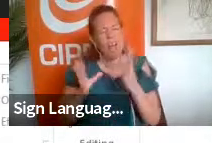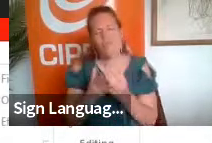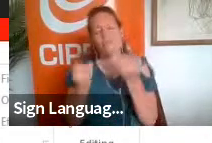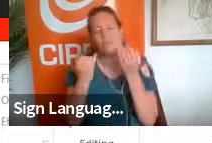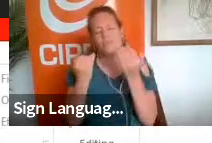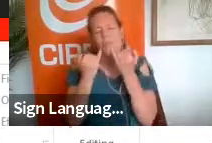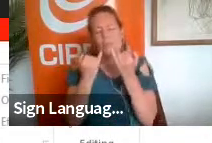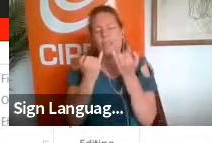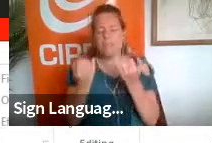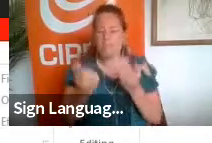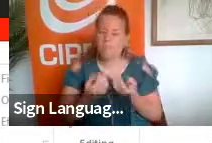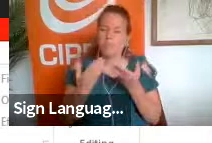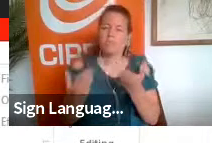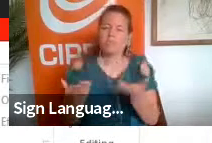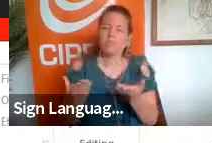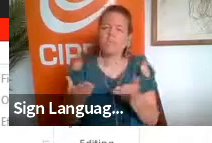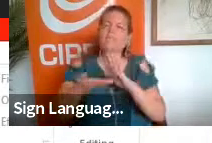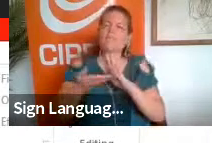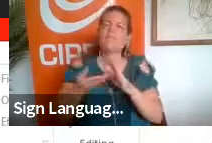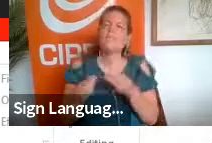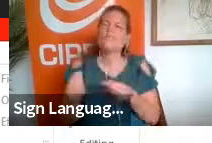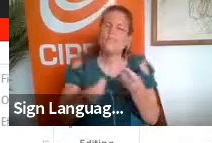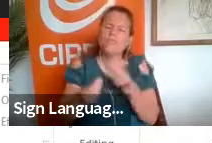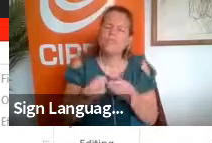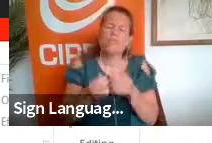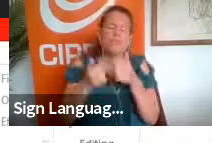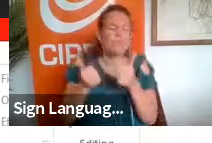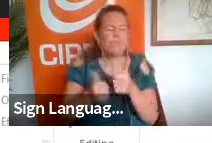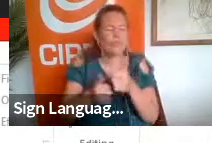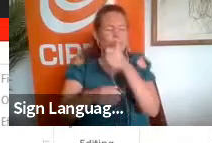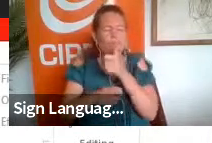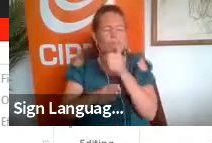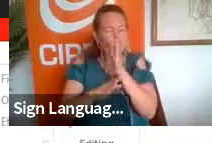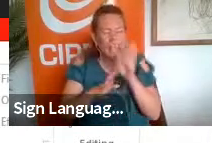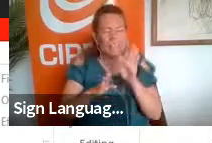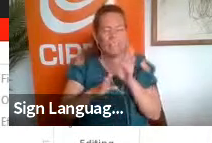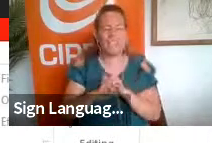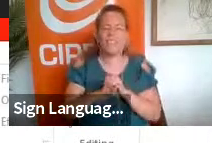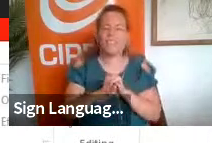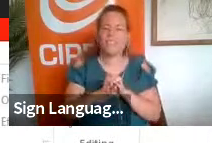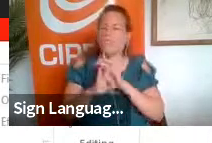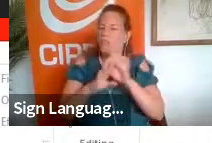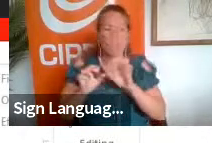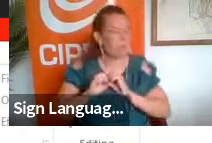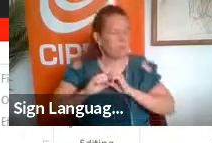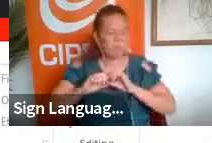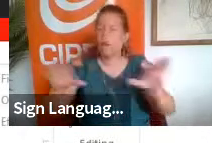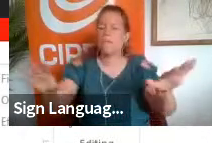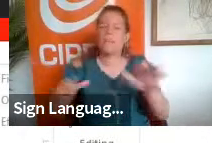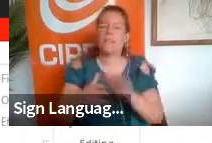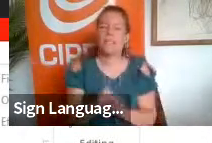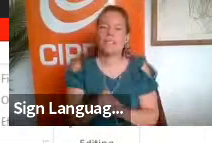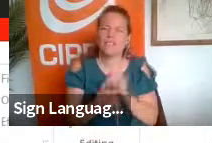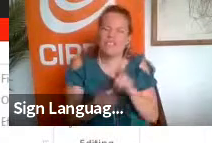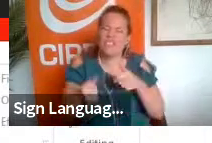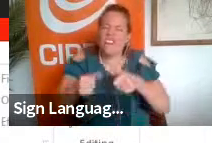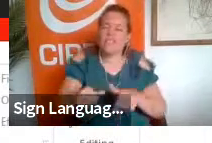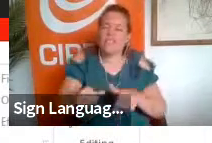platform is treated with the utmost confidentiality, and identities will not be made public. So just to emphasize